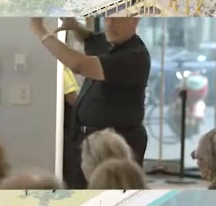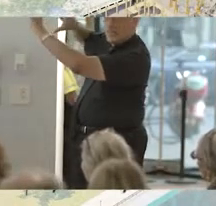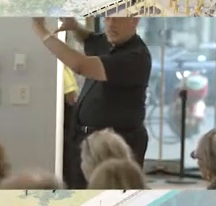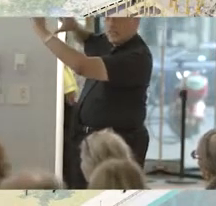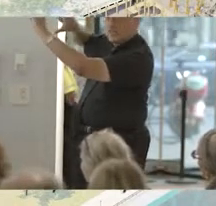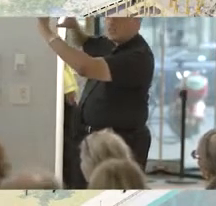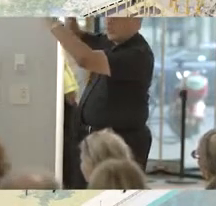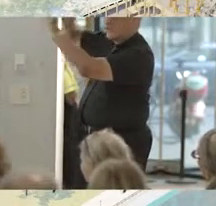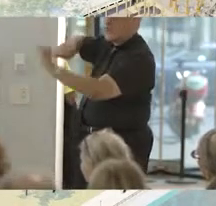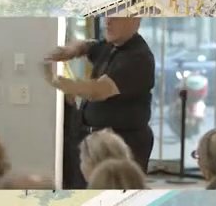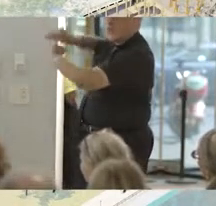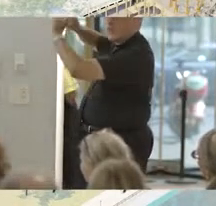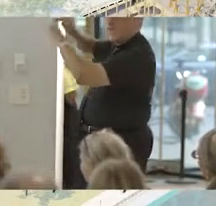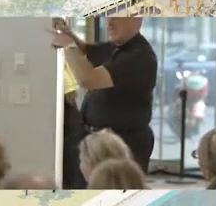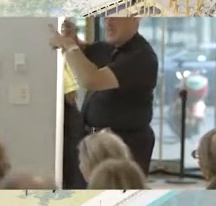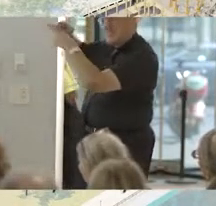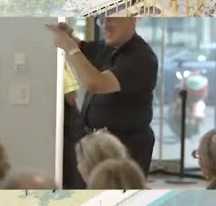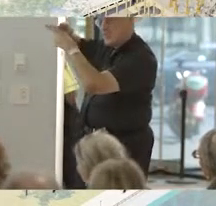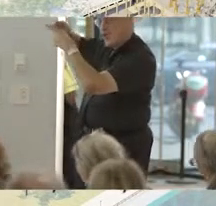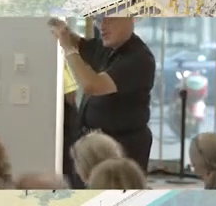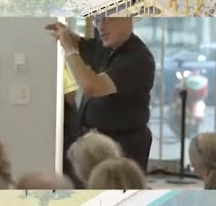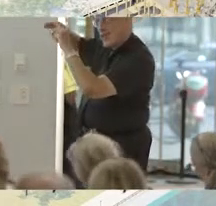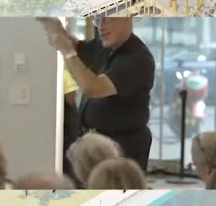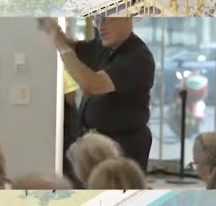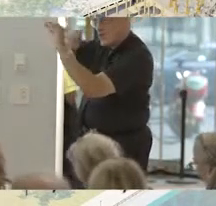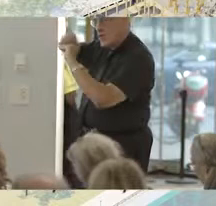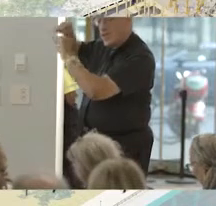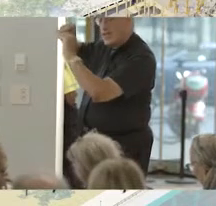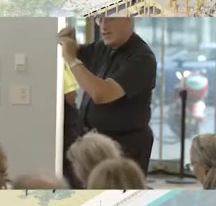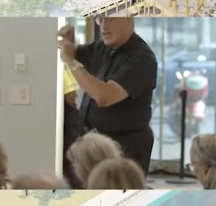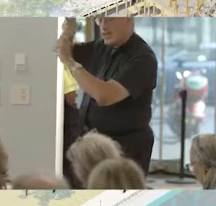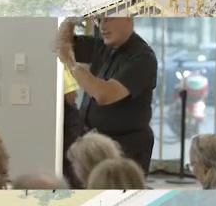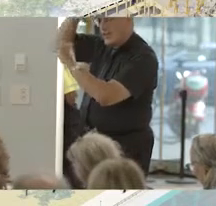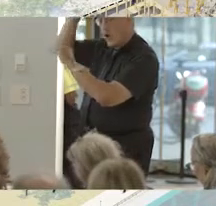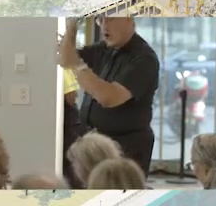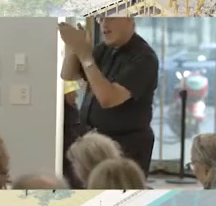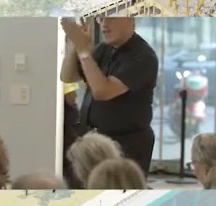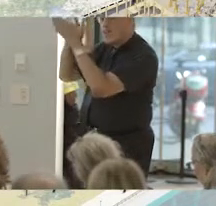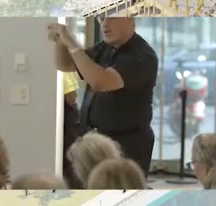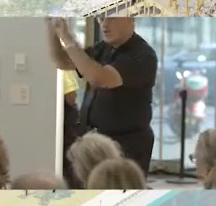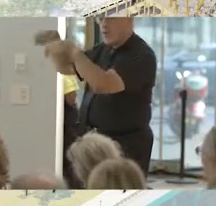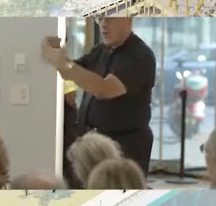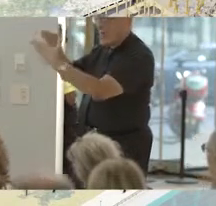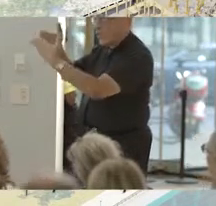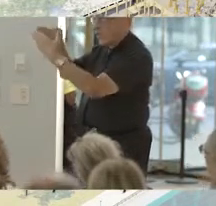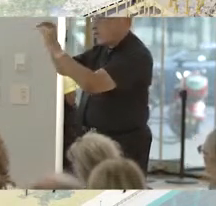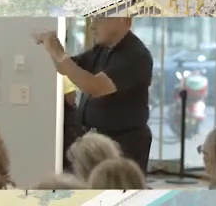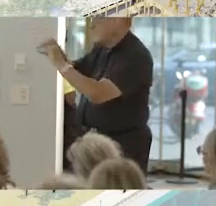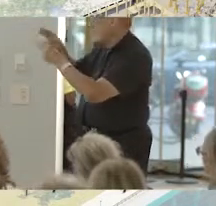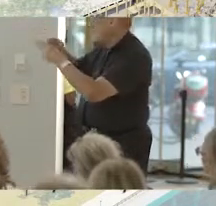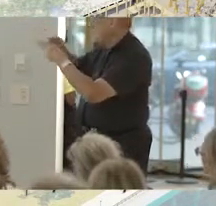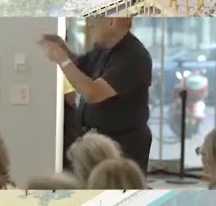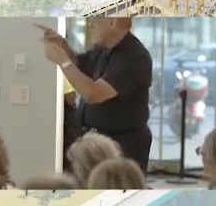a relocated, temporarily relocated Battery Park Ferry Street Terminal, which is here,